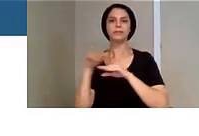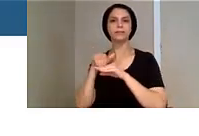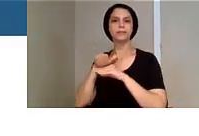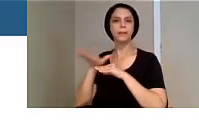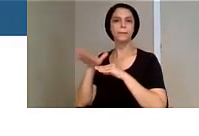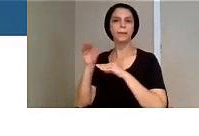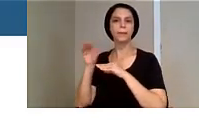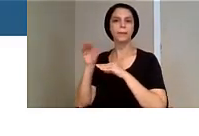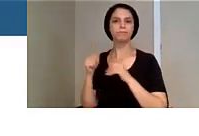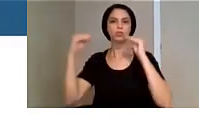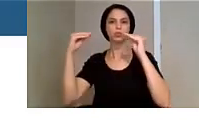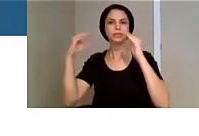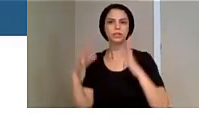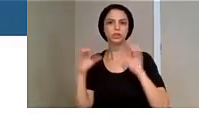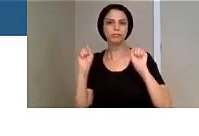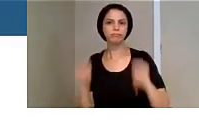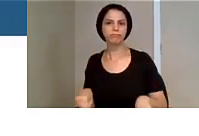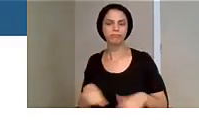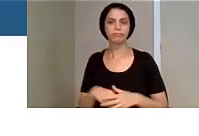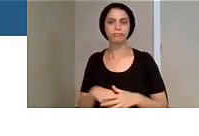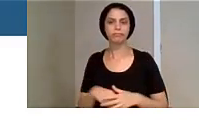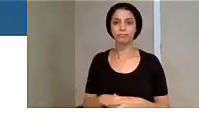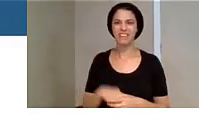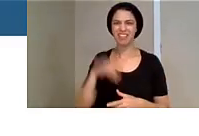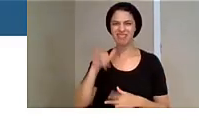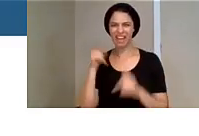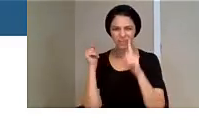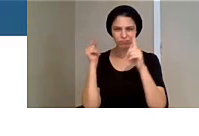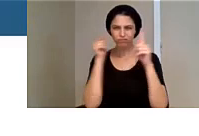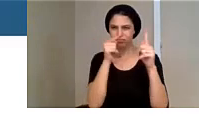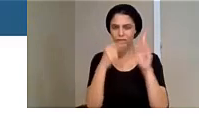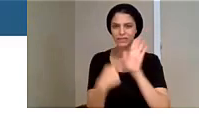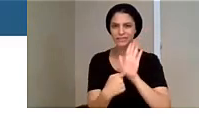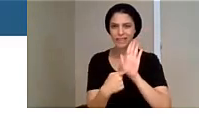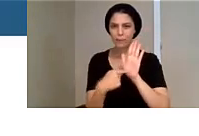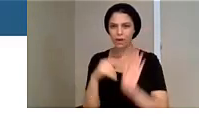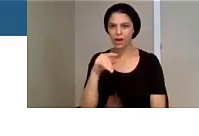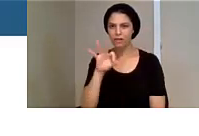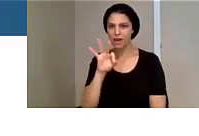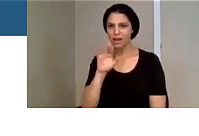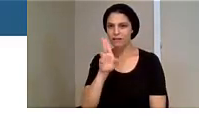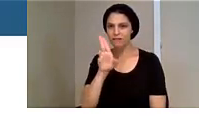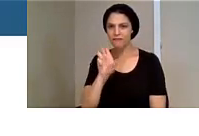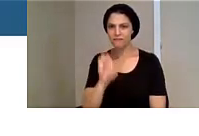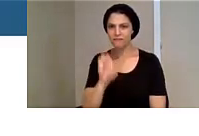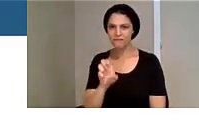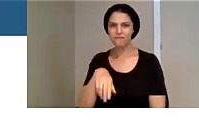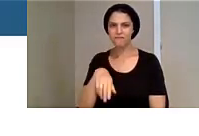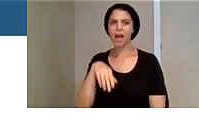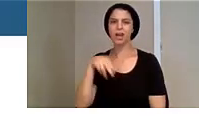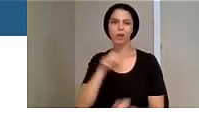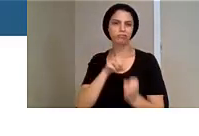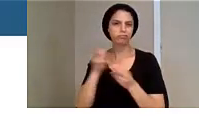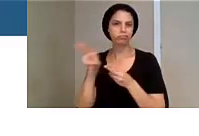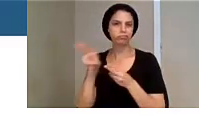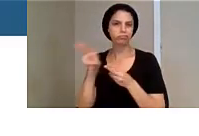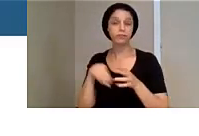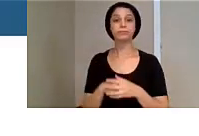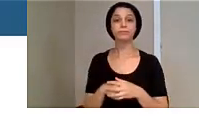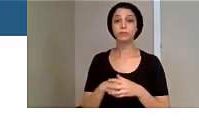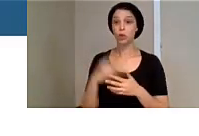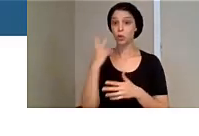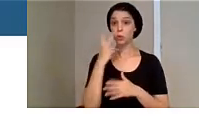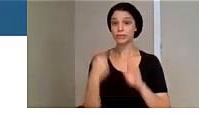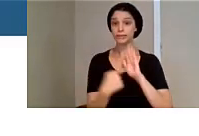of the assignment, okay? That would be the idea and the example of that. So if I look down below at my screenshots